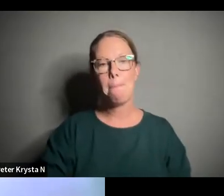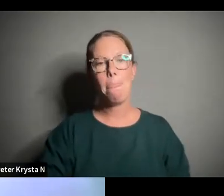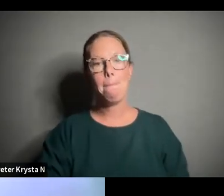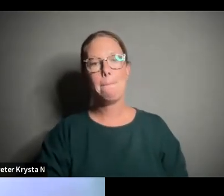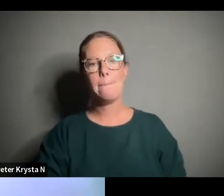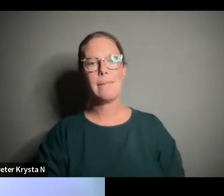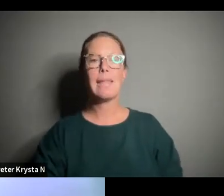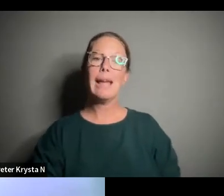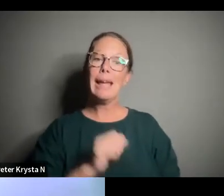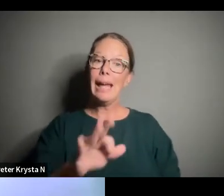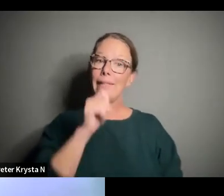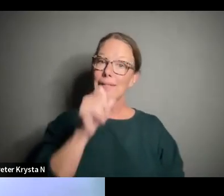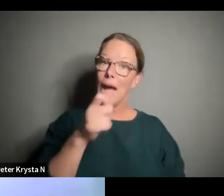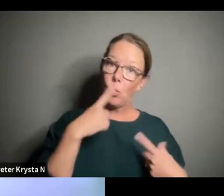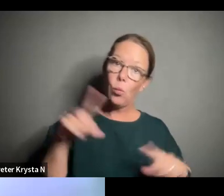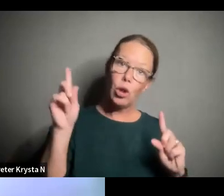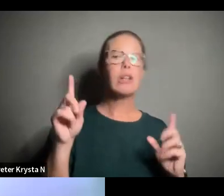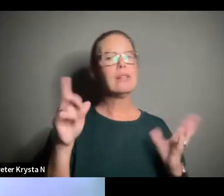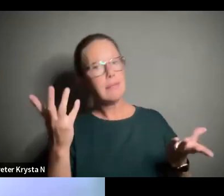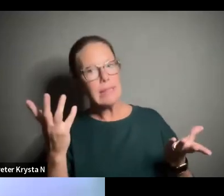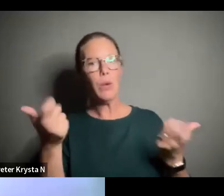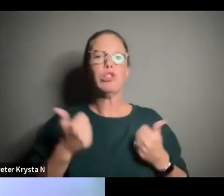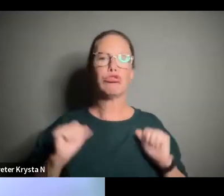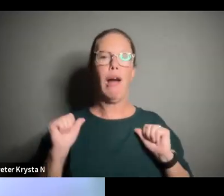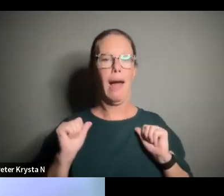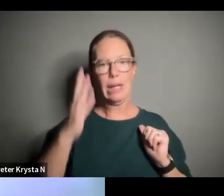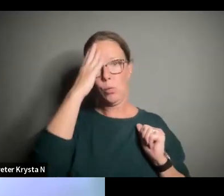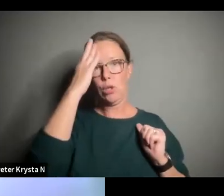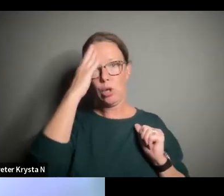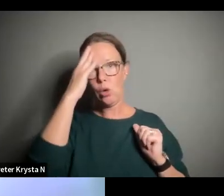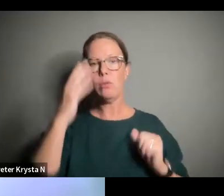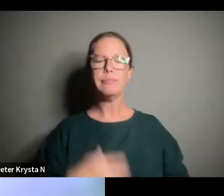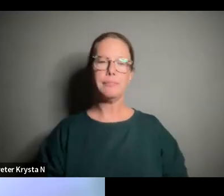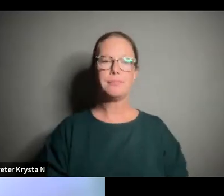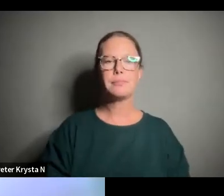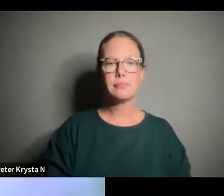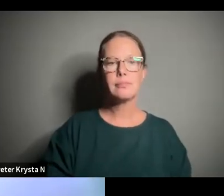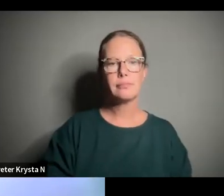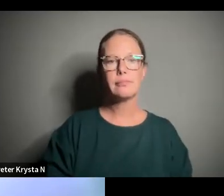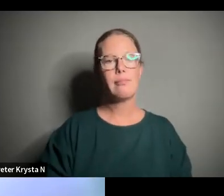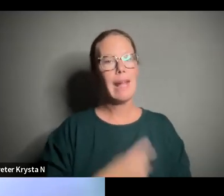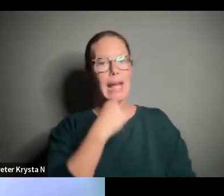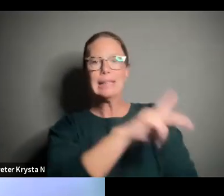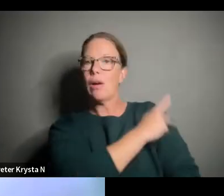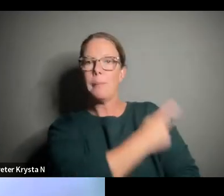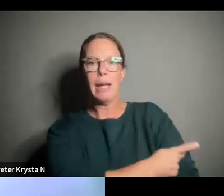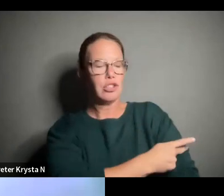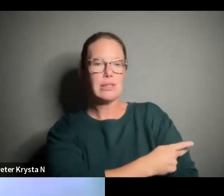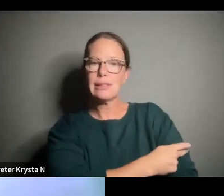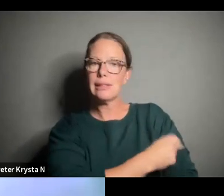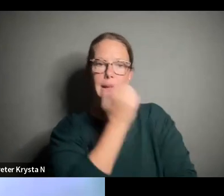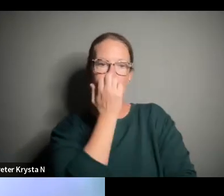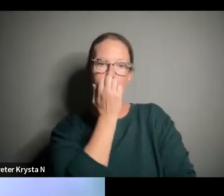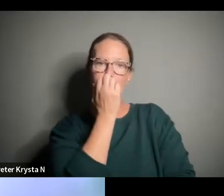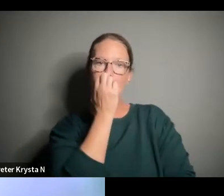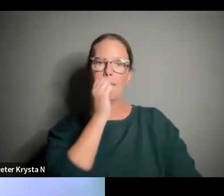unfortunately, if it doesn't work, we at least know that, and we there's things we can do. I tell patients, and just